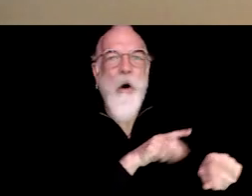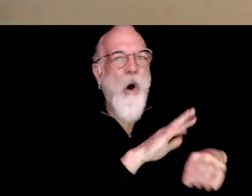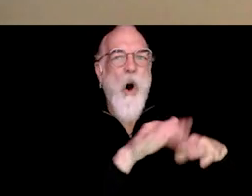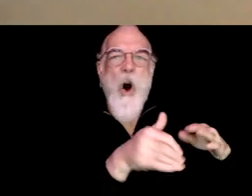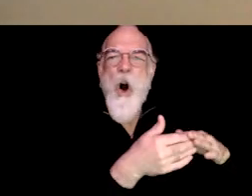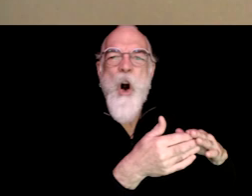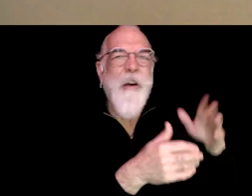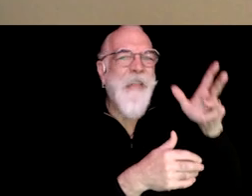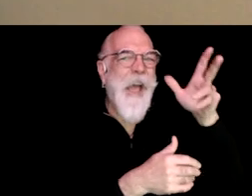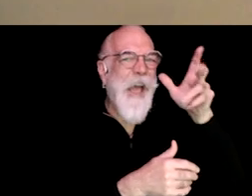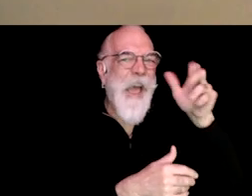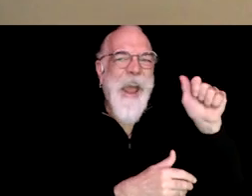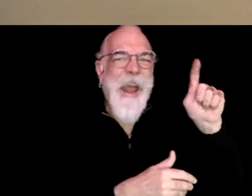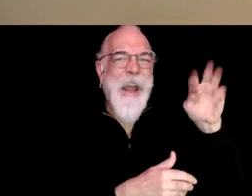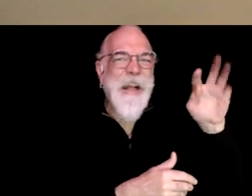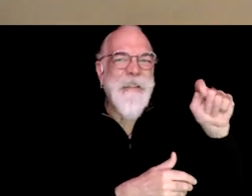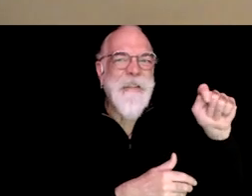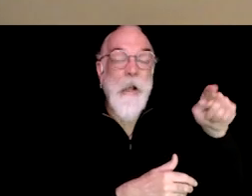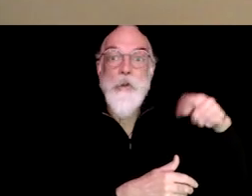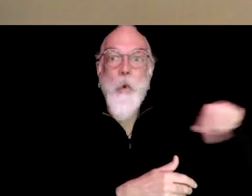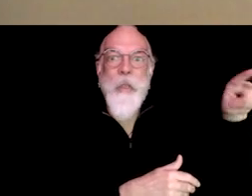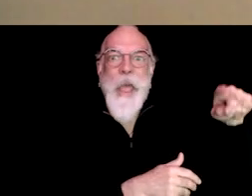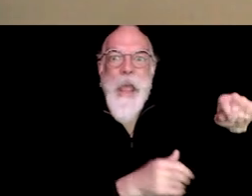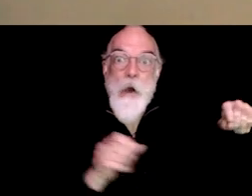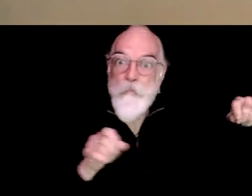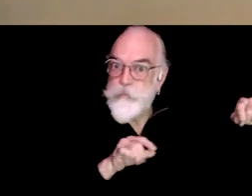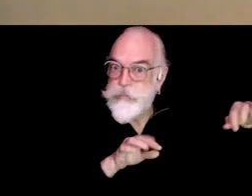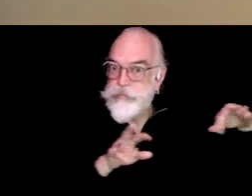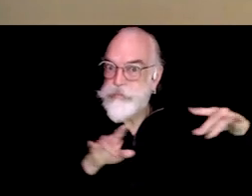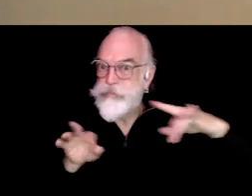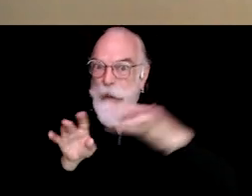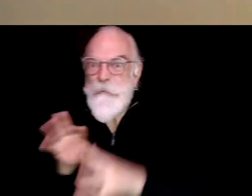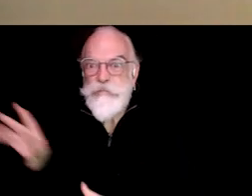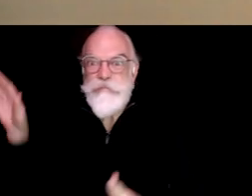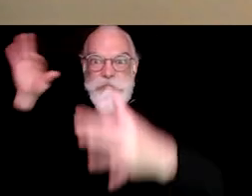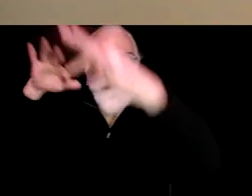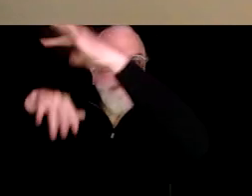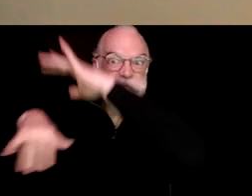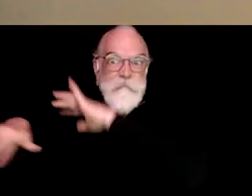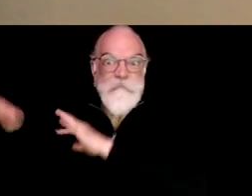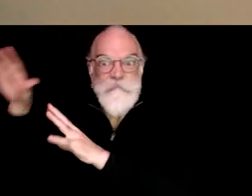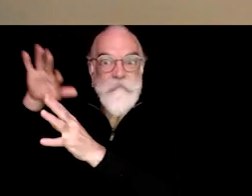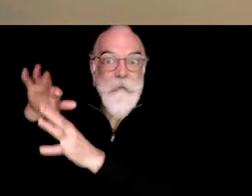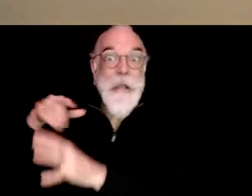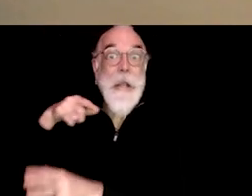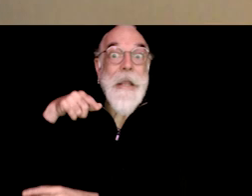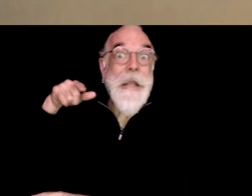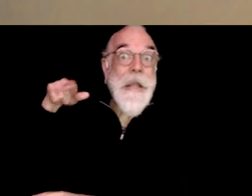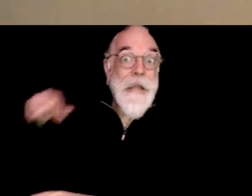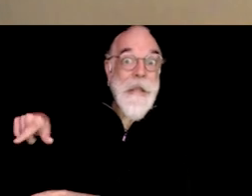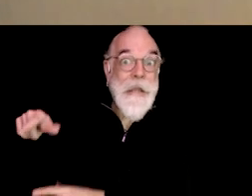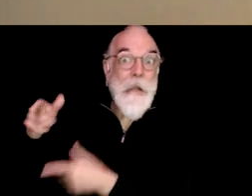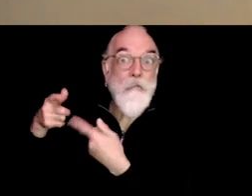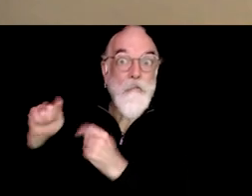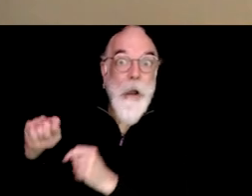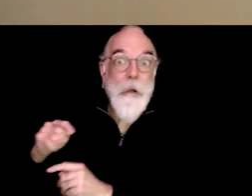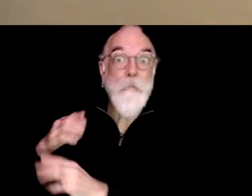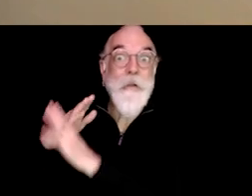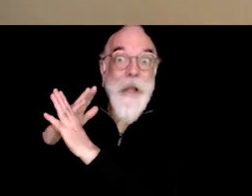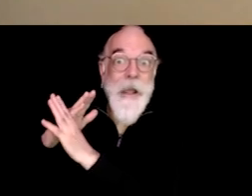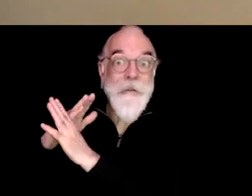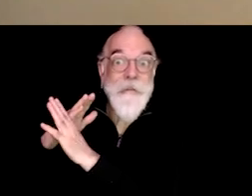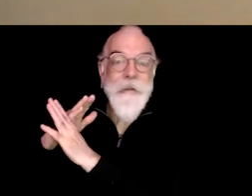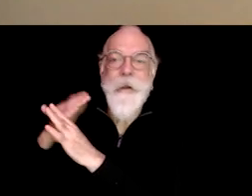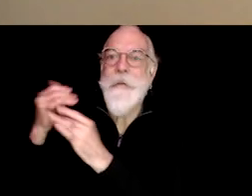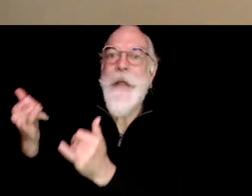messengers to all the other ants that swarmed his place, and all the things he was trying to protect were gone, as